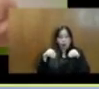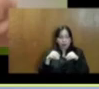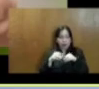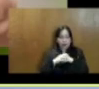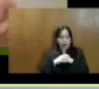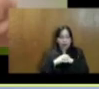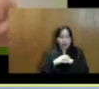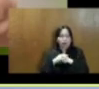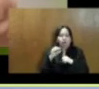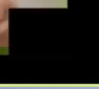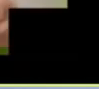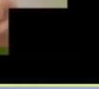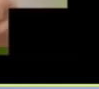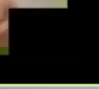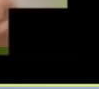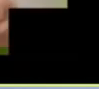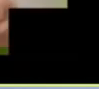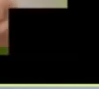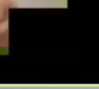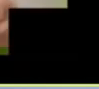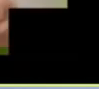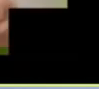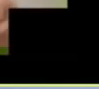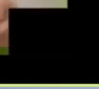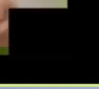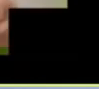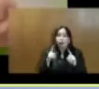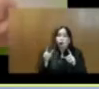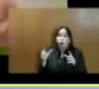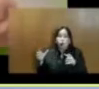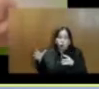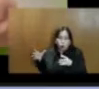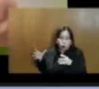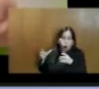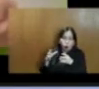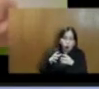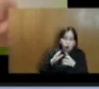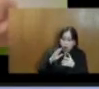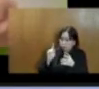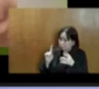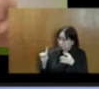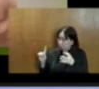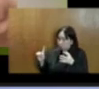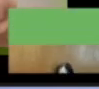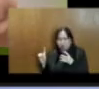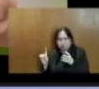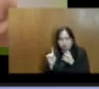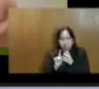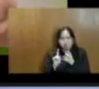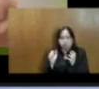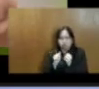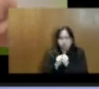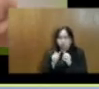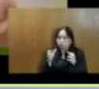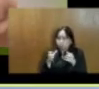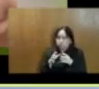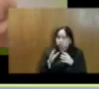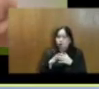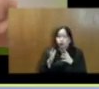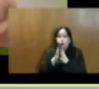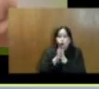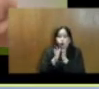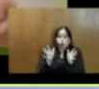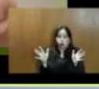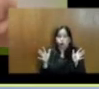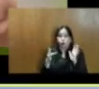we do transition, but we do it in a way that no one is left behind. And so that means, you know, having that broad-based approach to digital